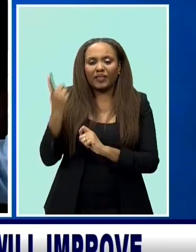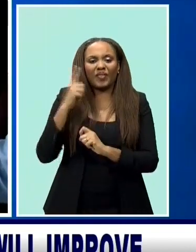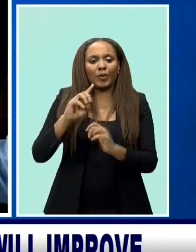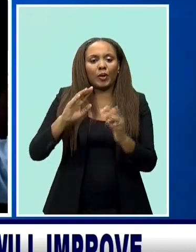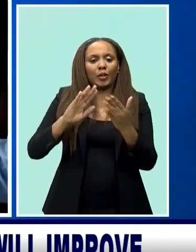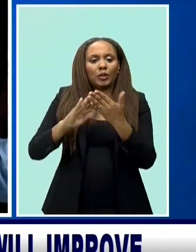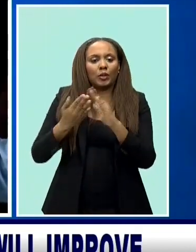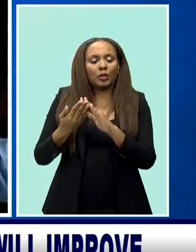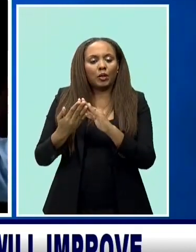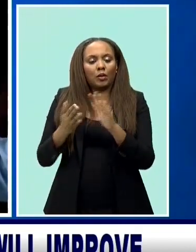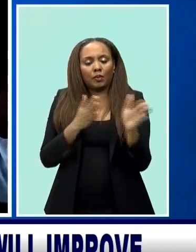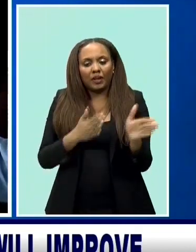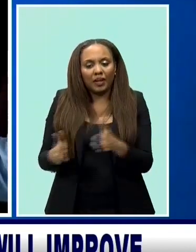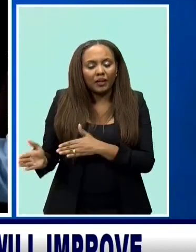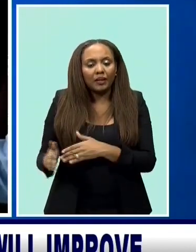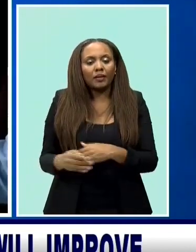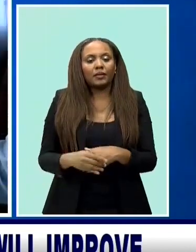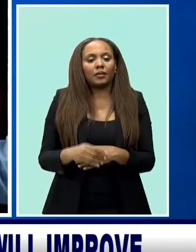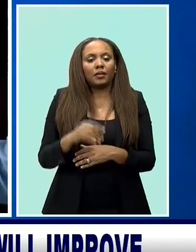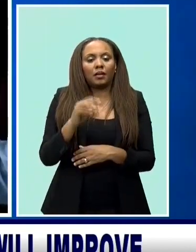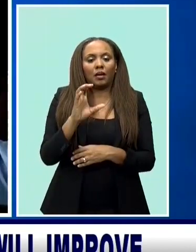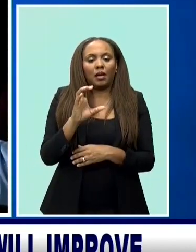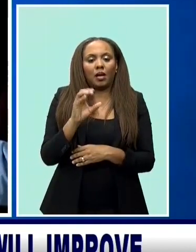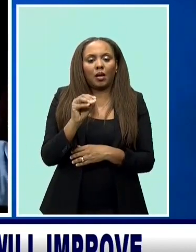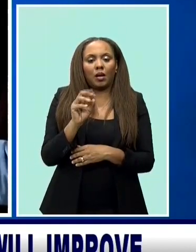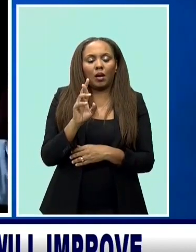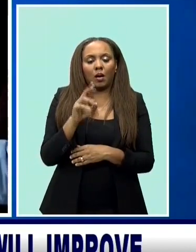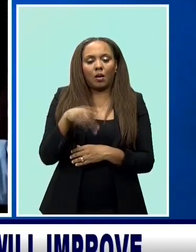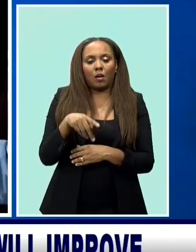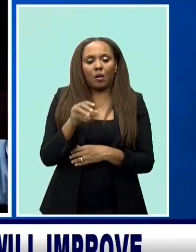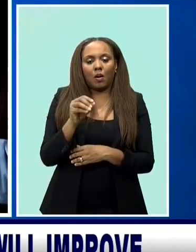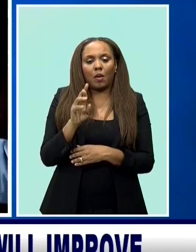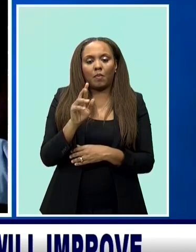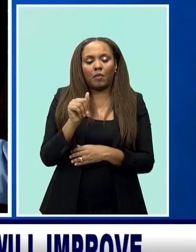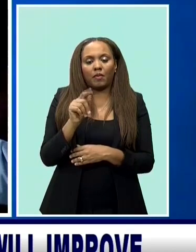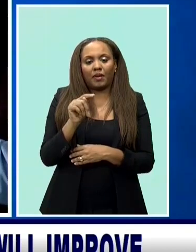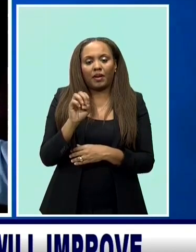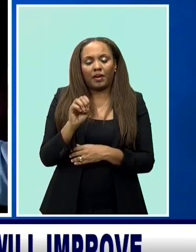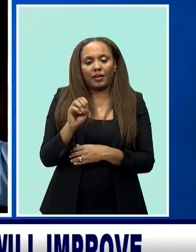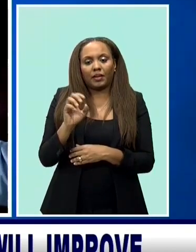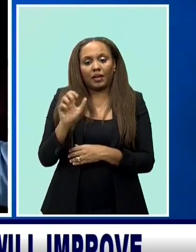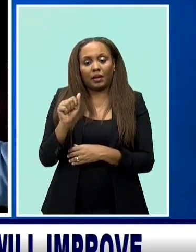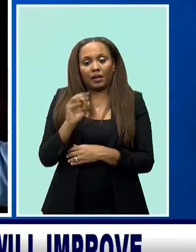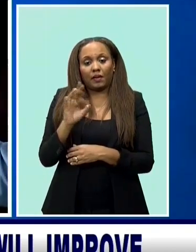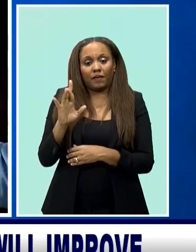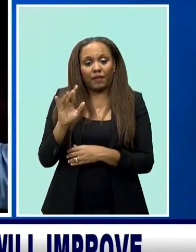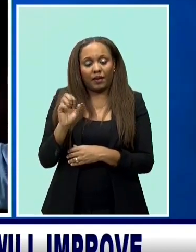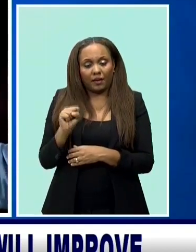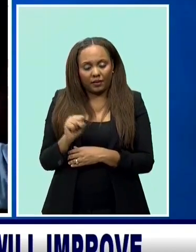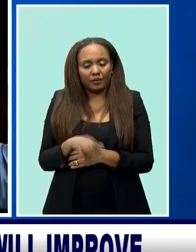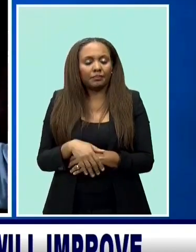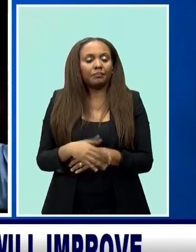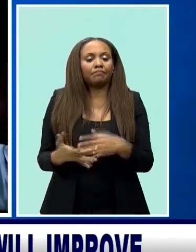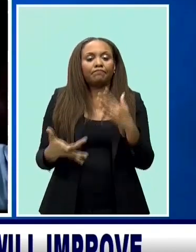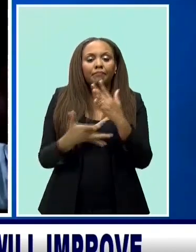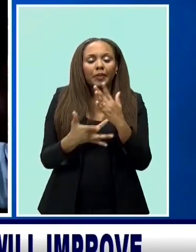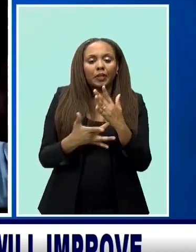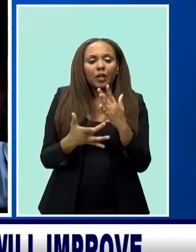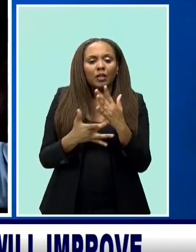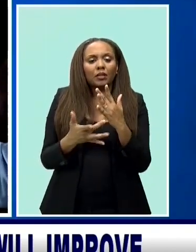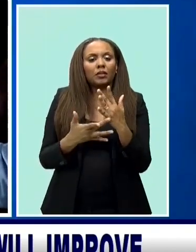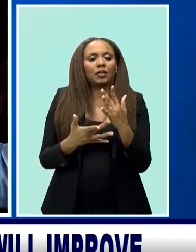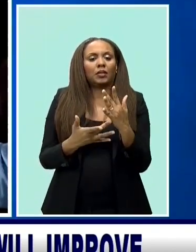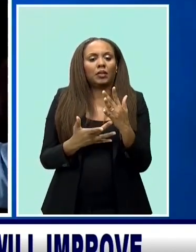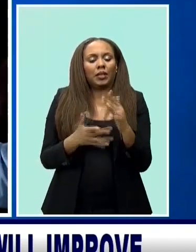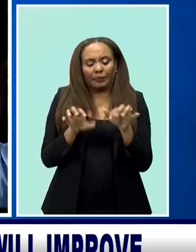the changes to corporate affairs. We're doing the electronic technology with respect to your being able to go and do your business, whether it